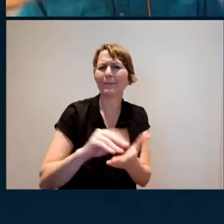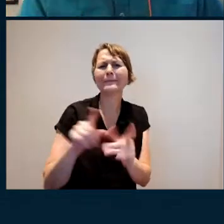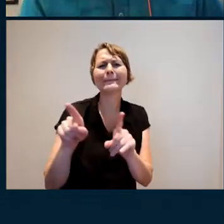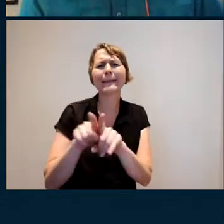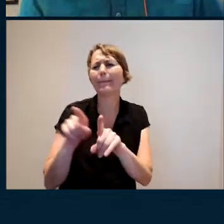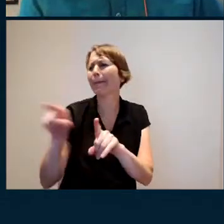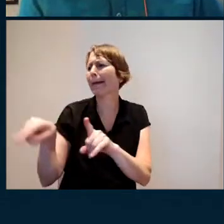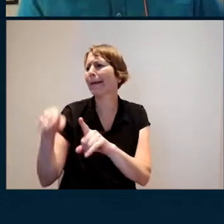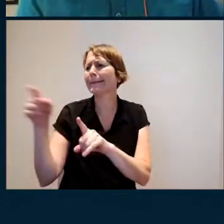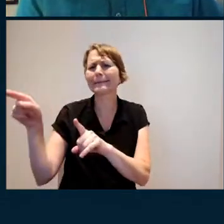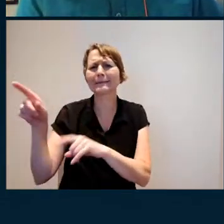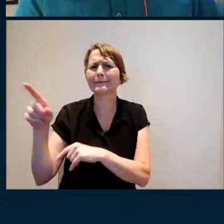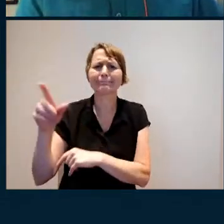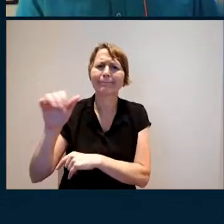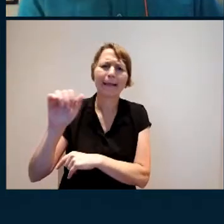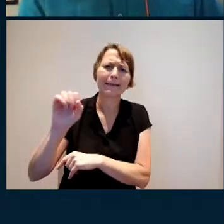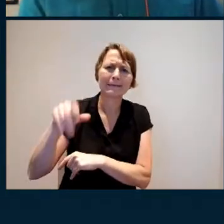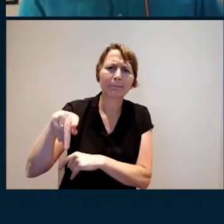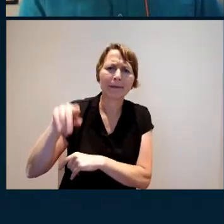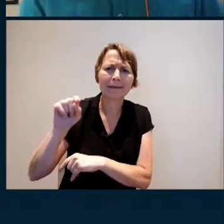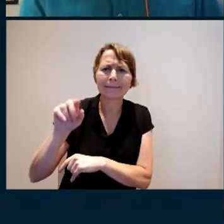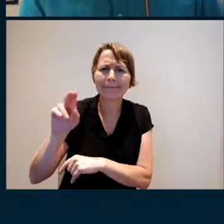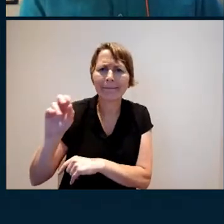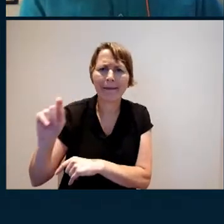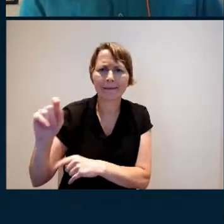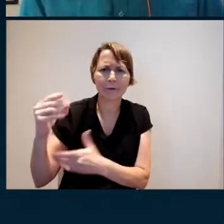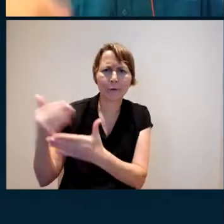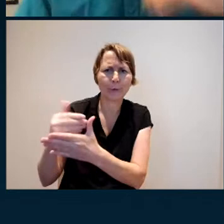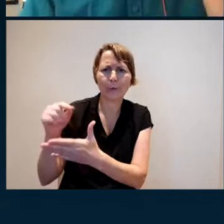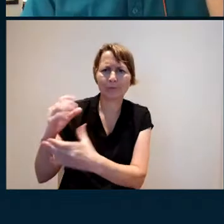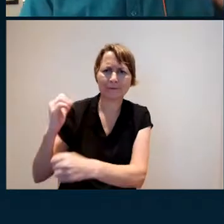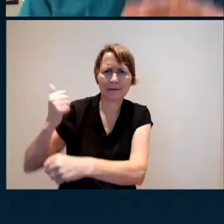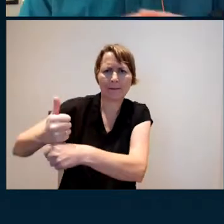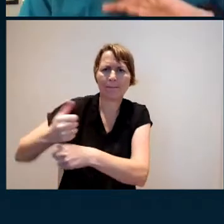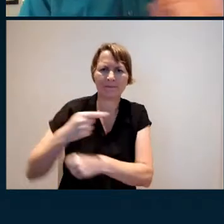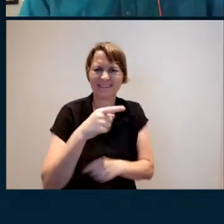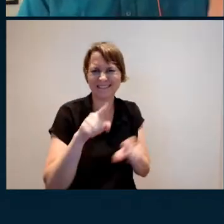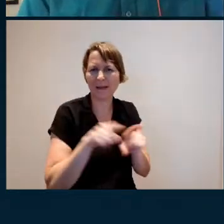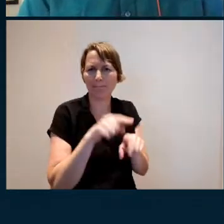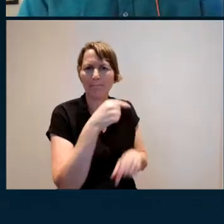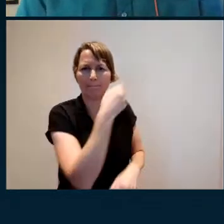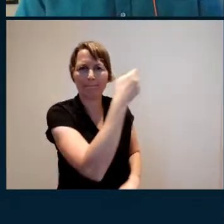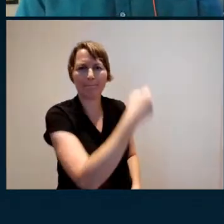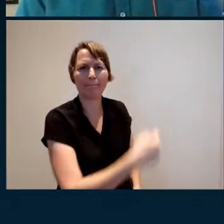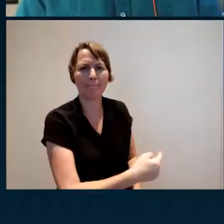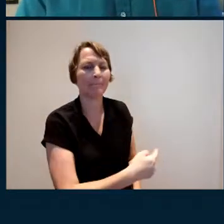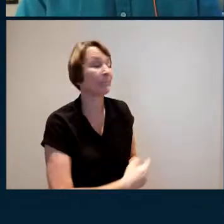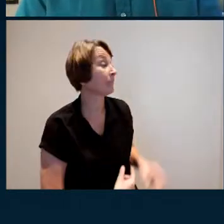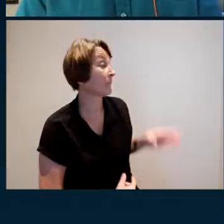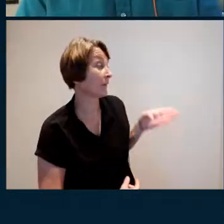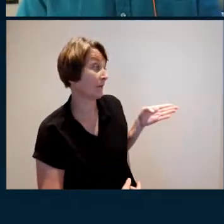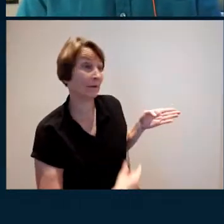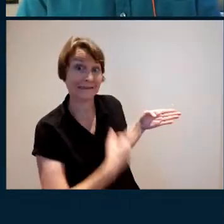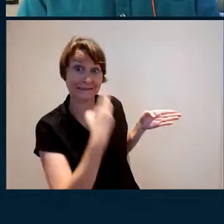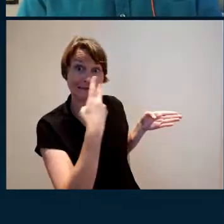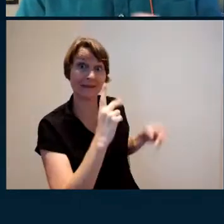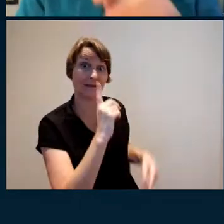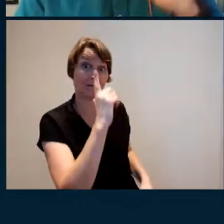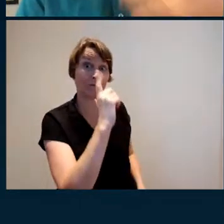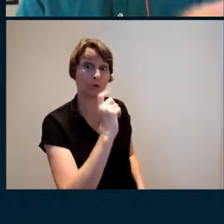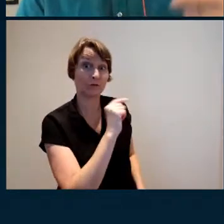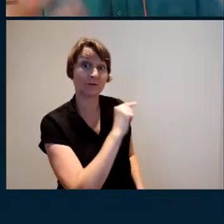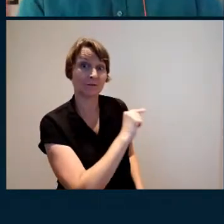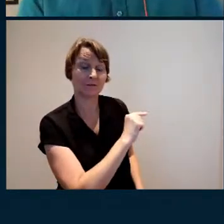ASP.NET, new ASP.NET application. So now, right from the beginning, I could,